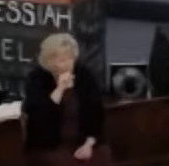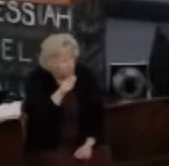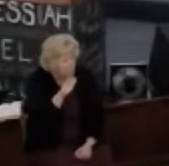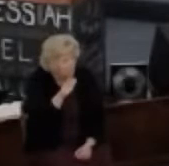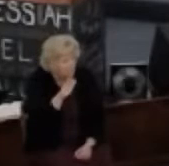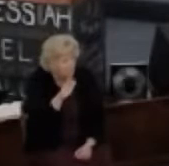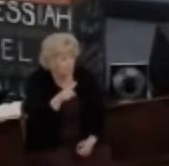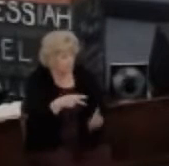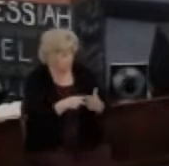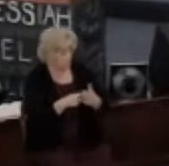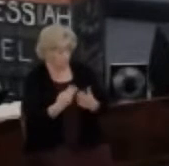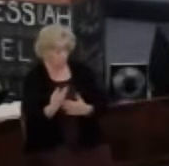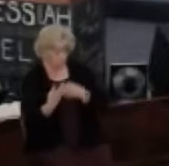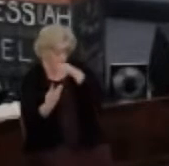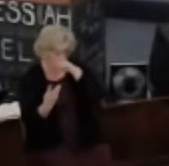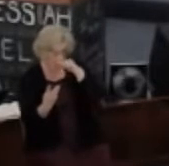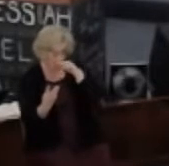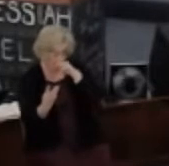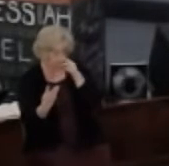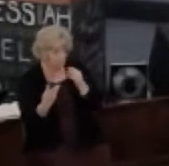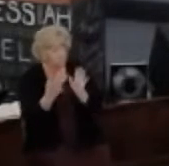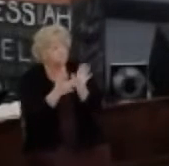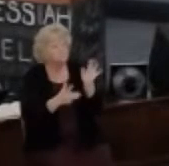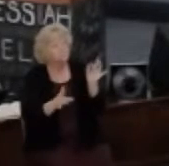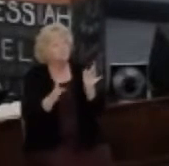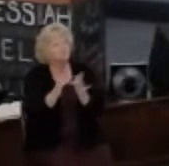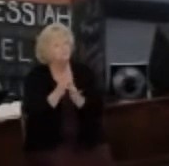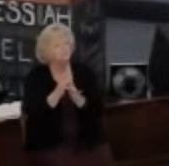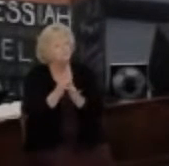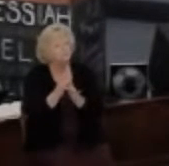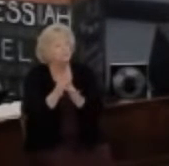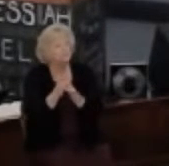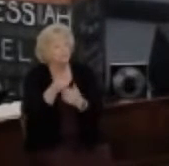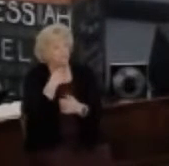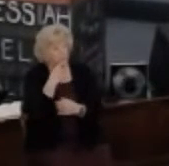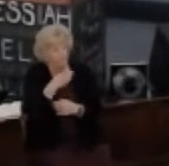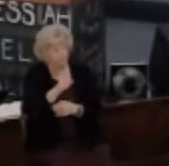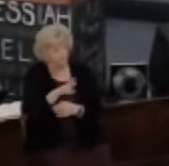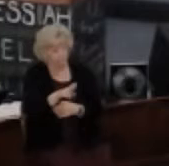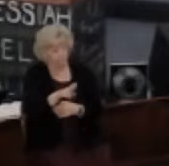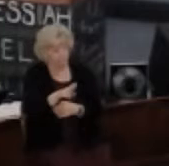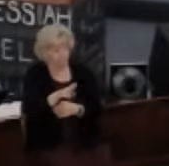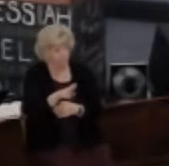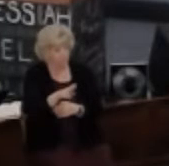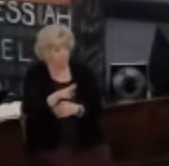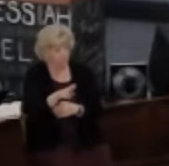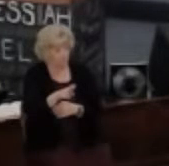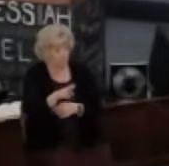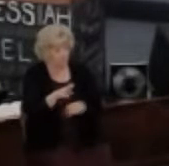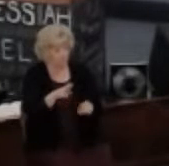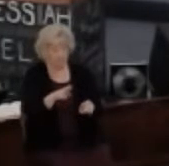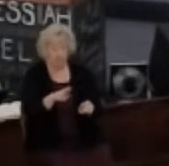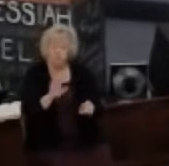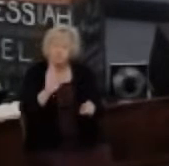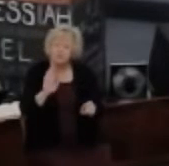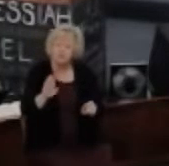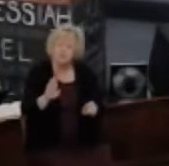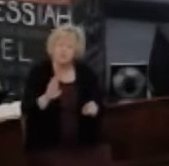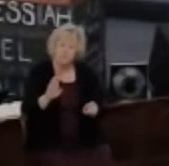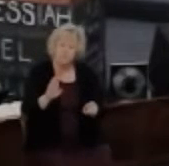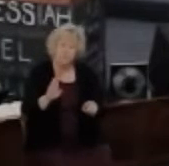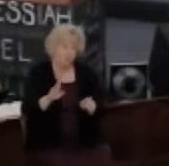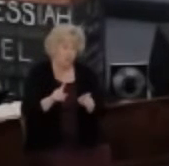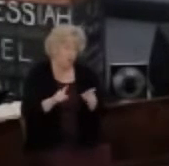verse 4, where Jesus tells Peter to put out to the deep water.